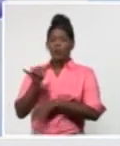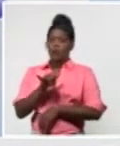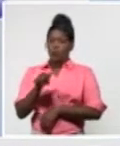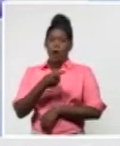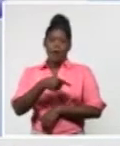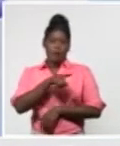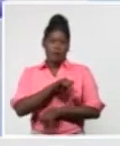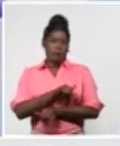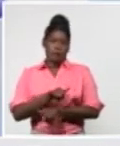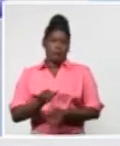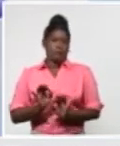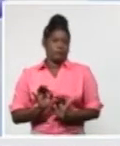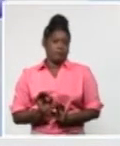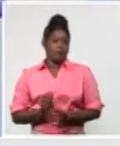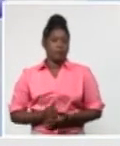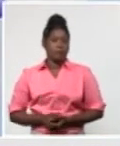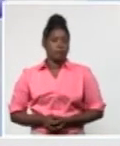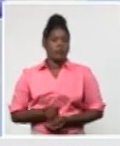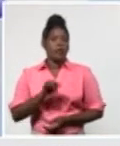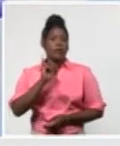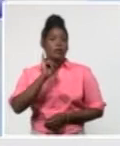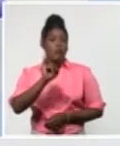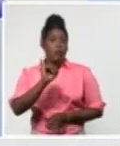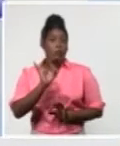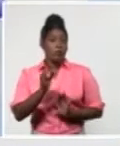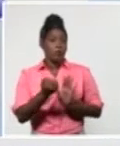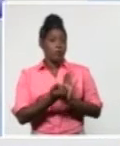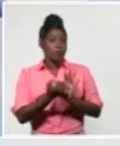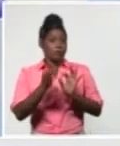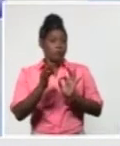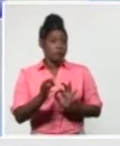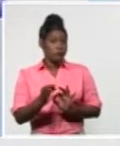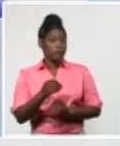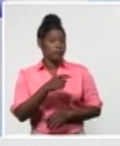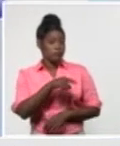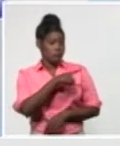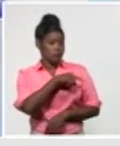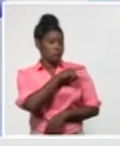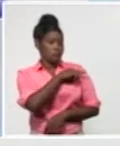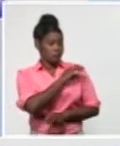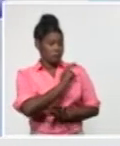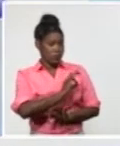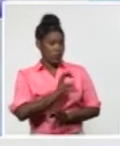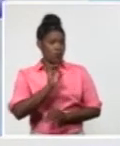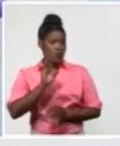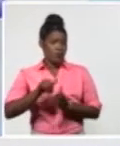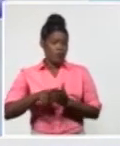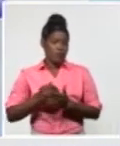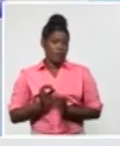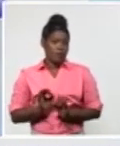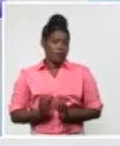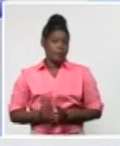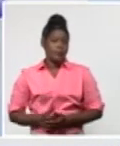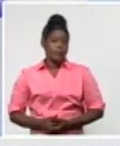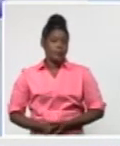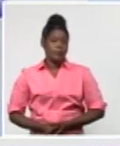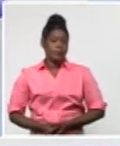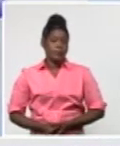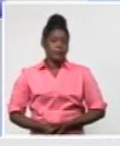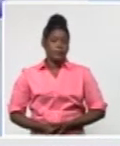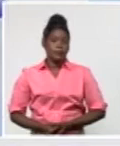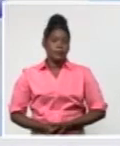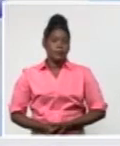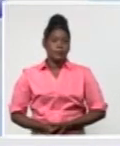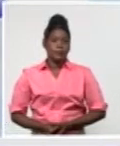the one it had yesterday, with the 6 cases that were confirmed in the last 15 days in this